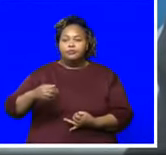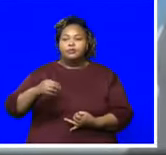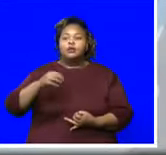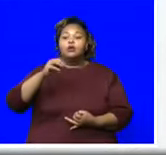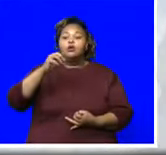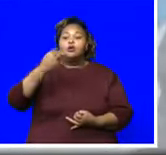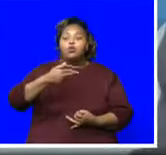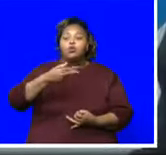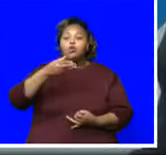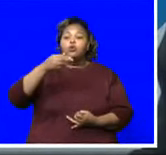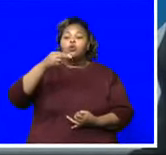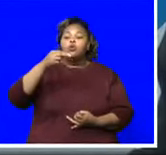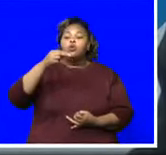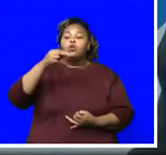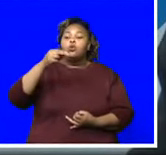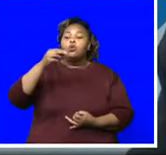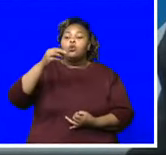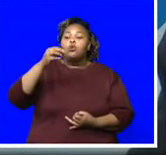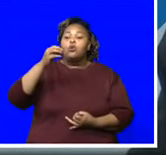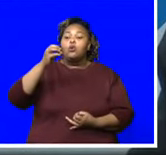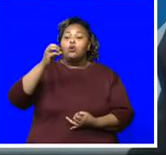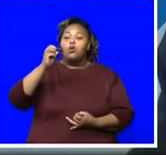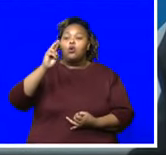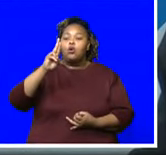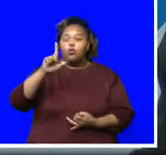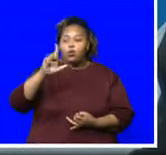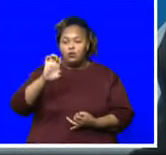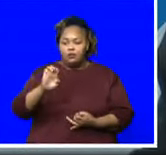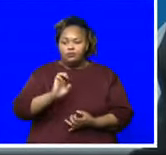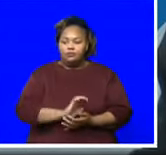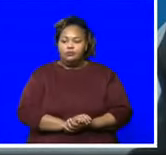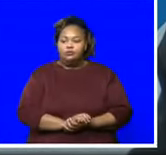Hoy. And now moving on to boxing.